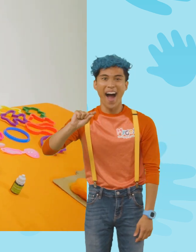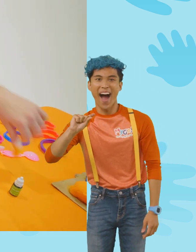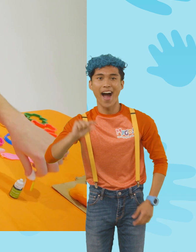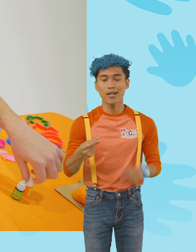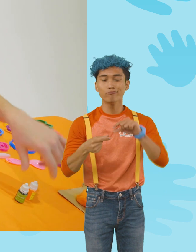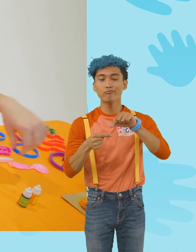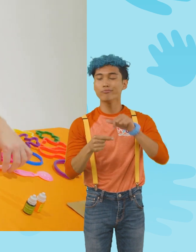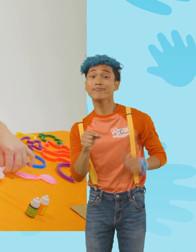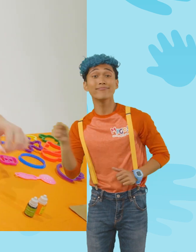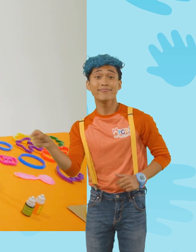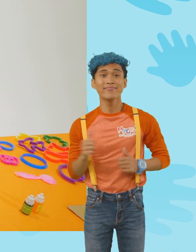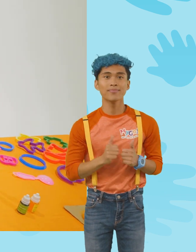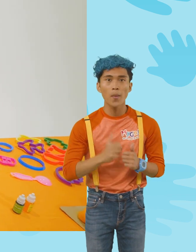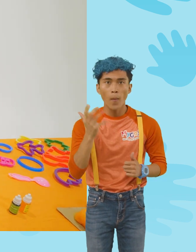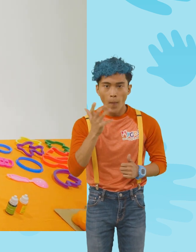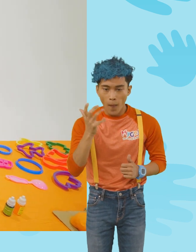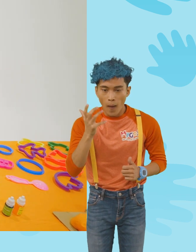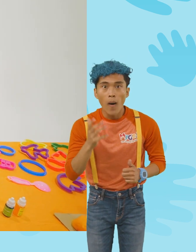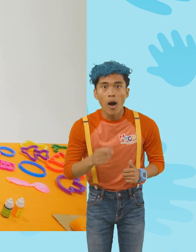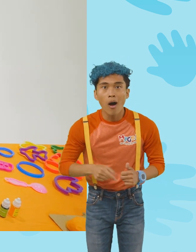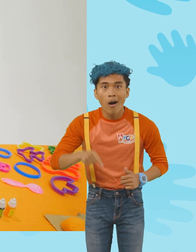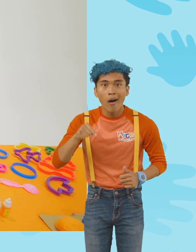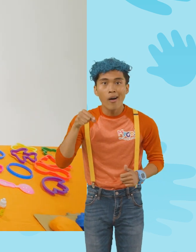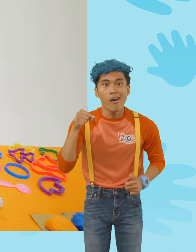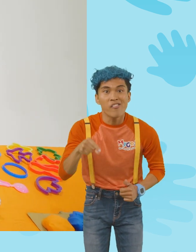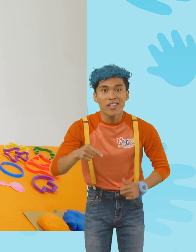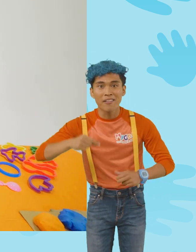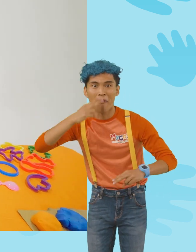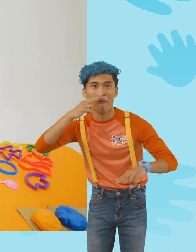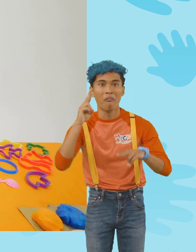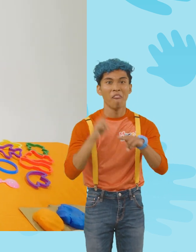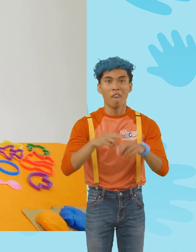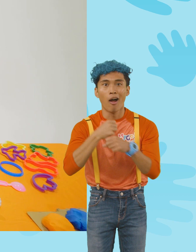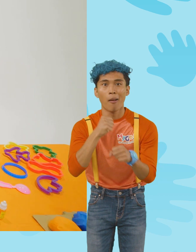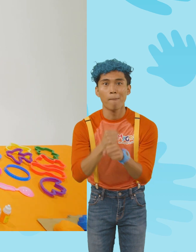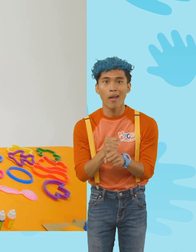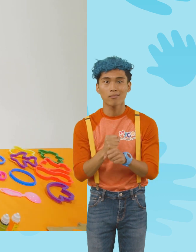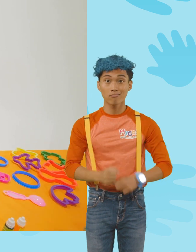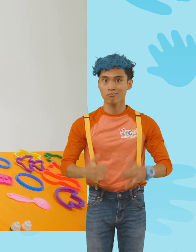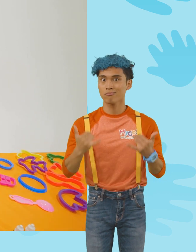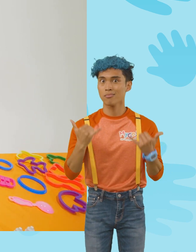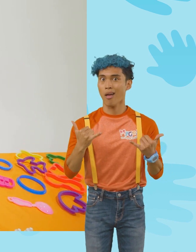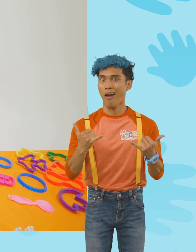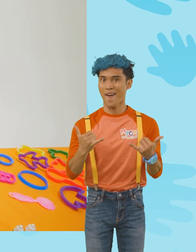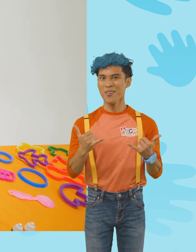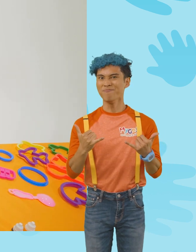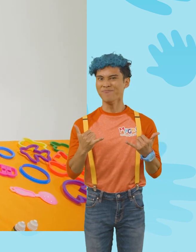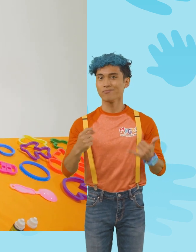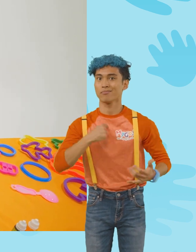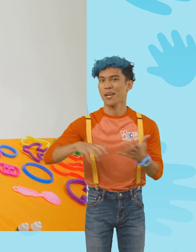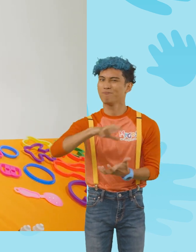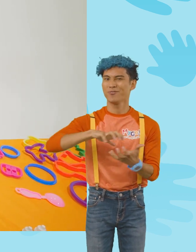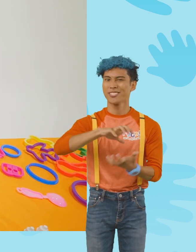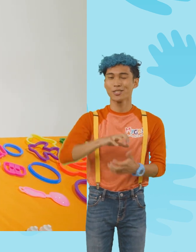Let's close that up. Whoa, that was a fun recipe to make. But now, I